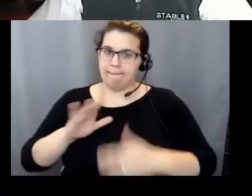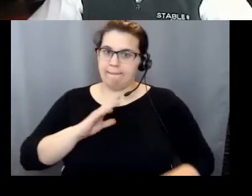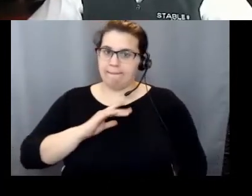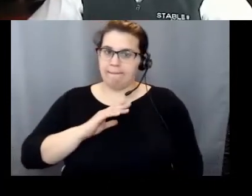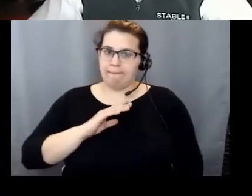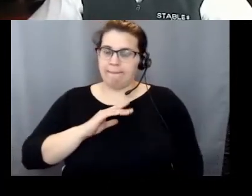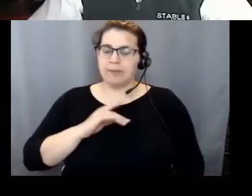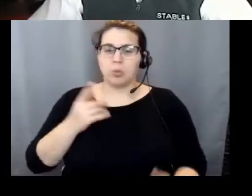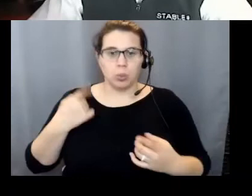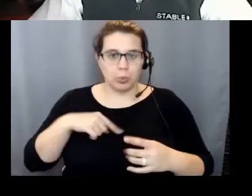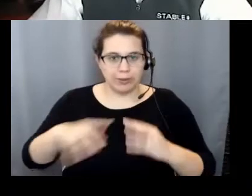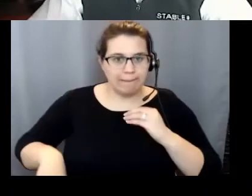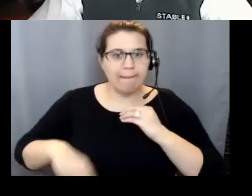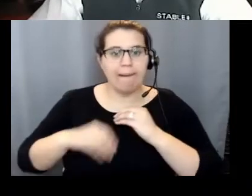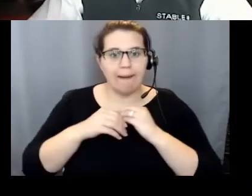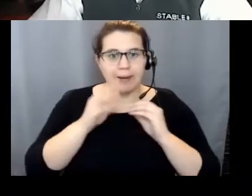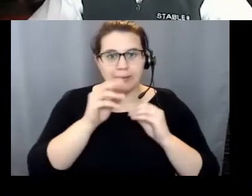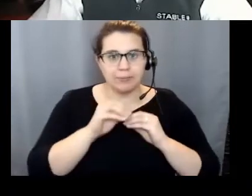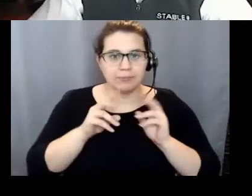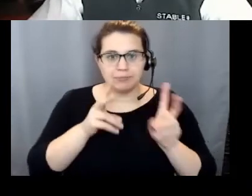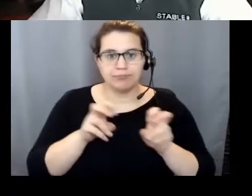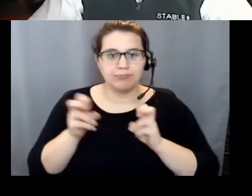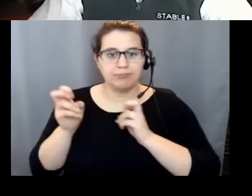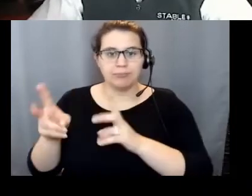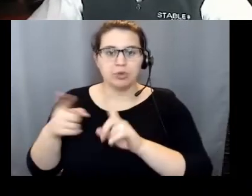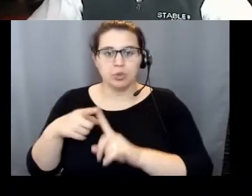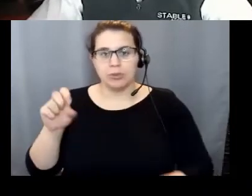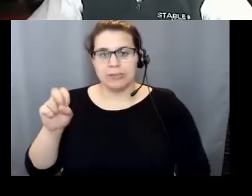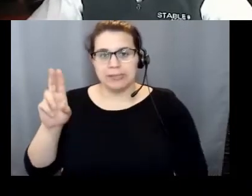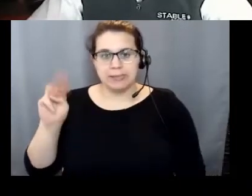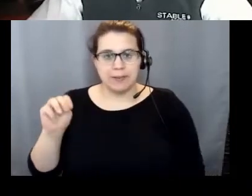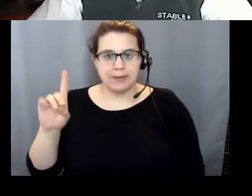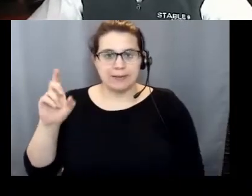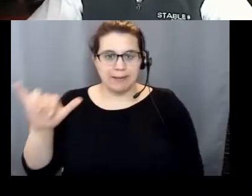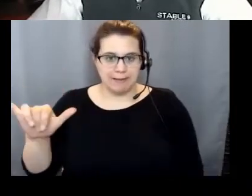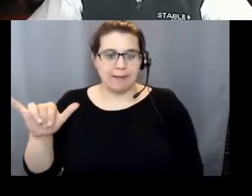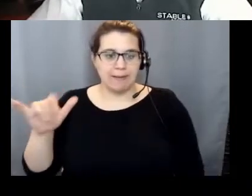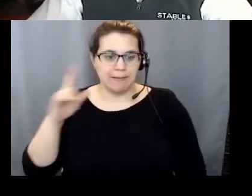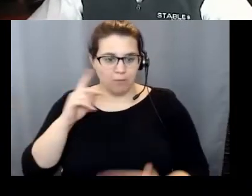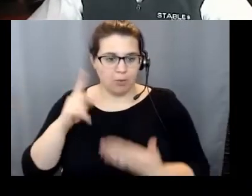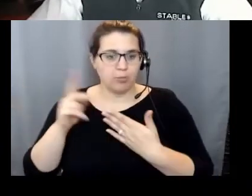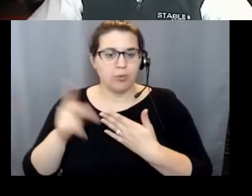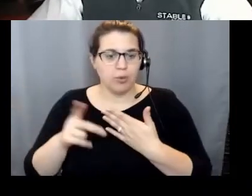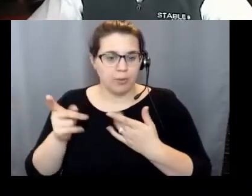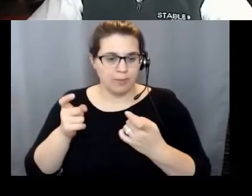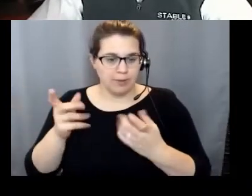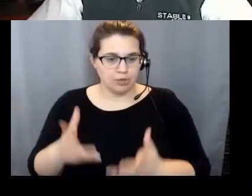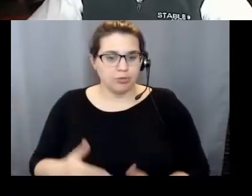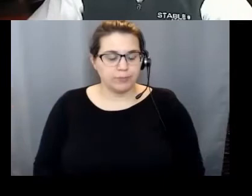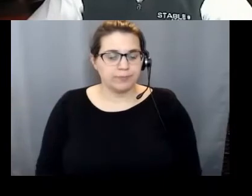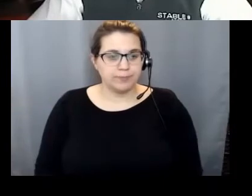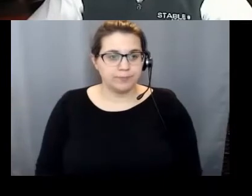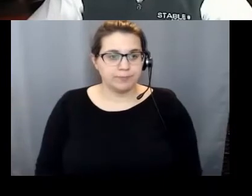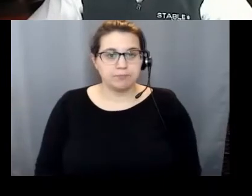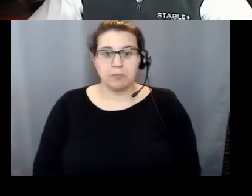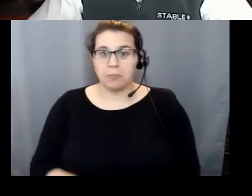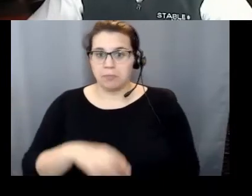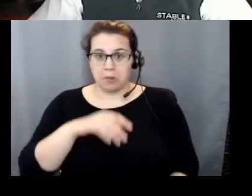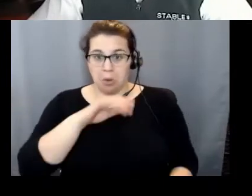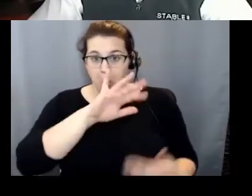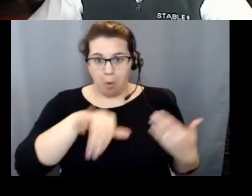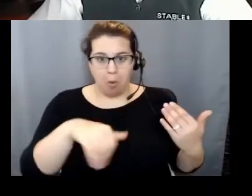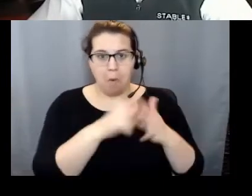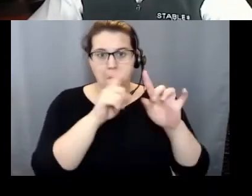when we moved to Someday as our program administrator. Once you've filled out all the applicable information about the beneficiary, again,